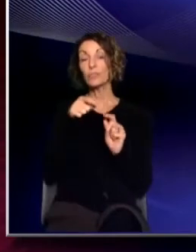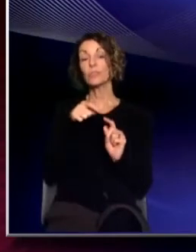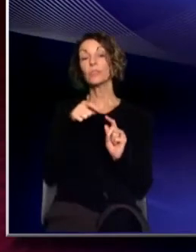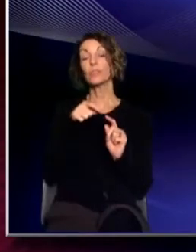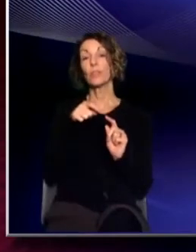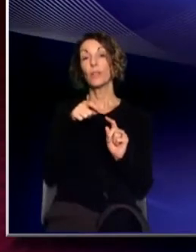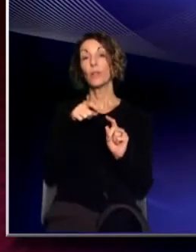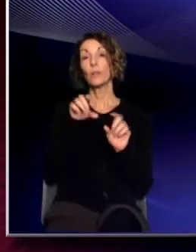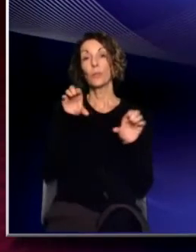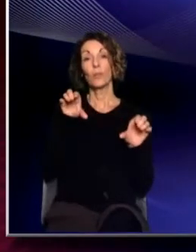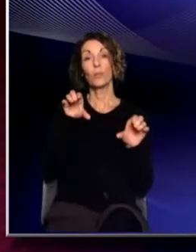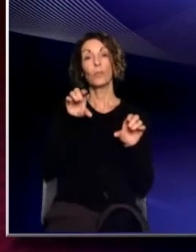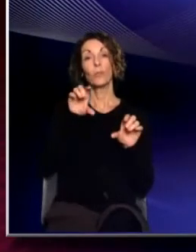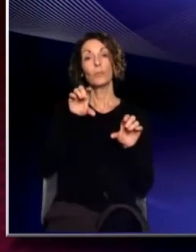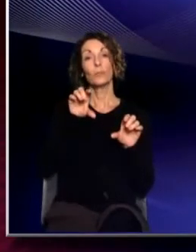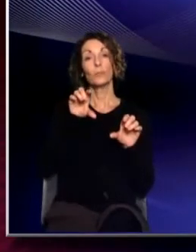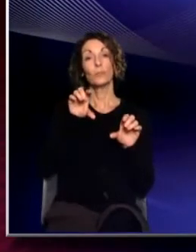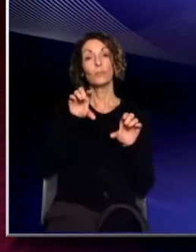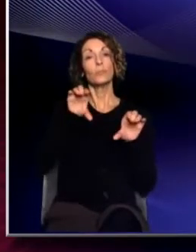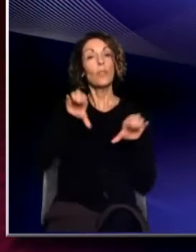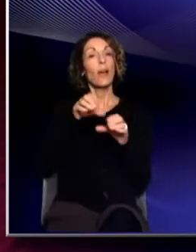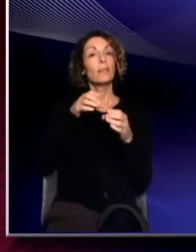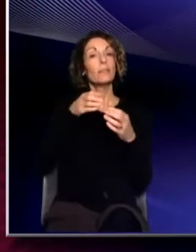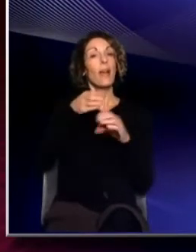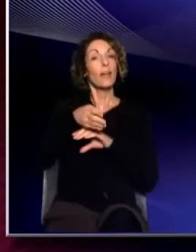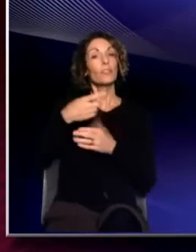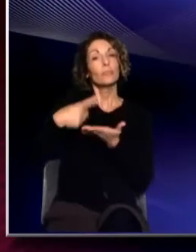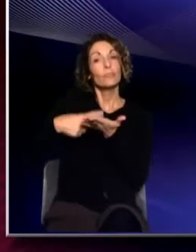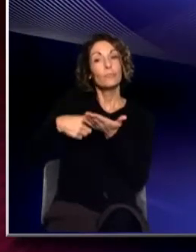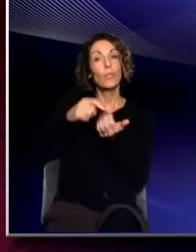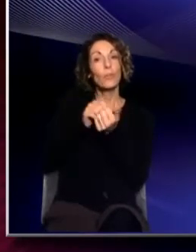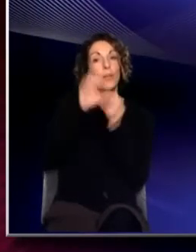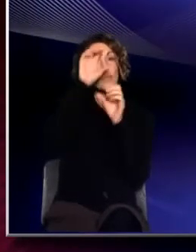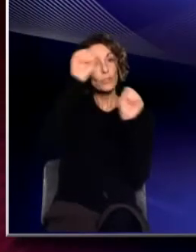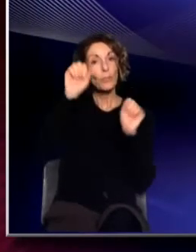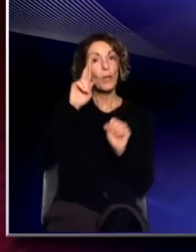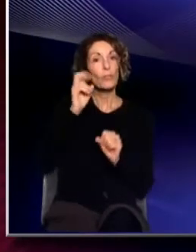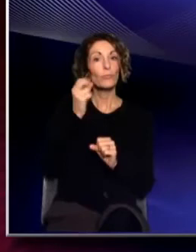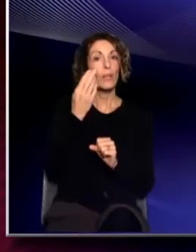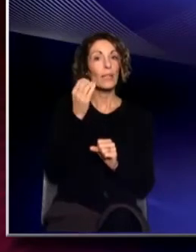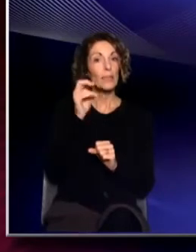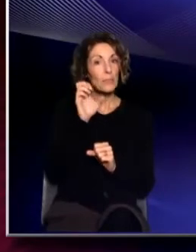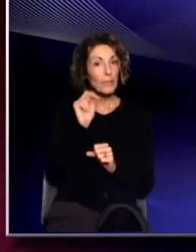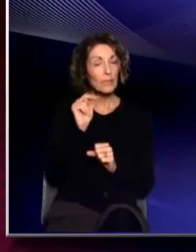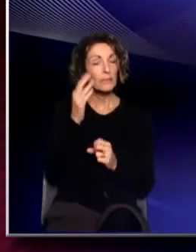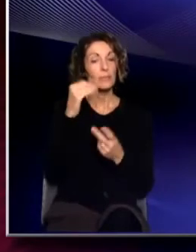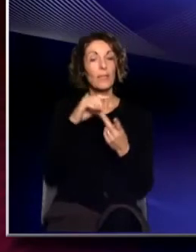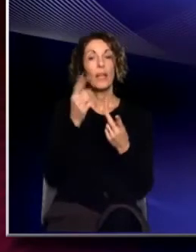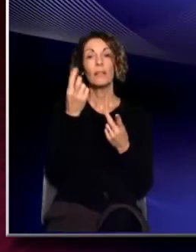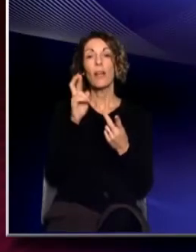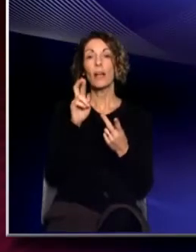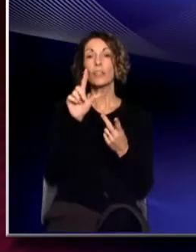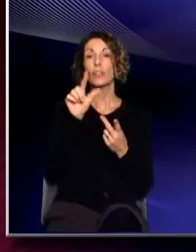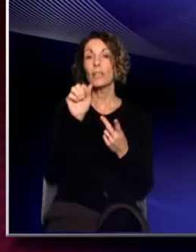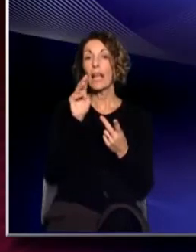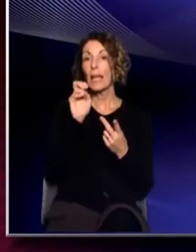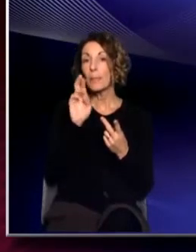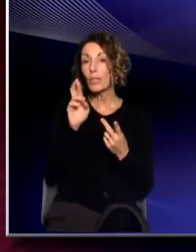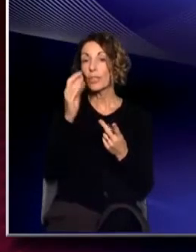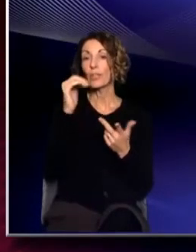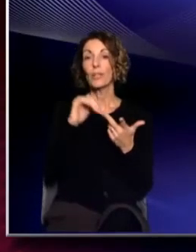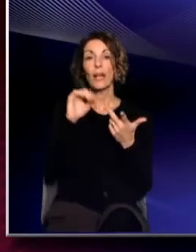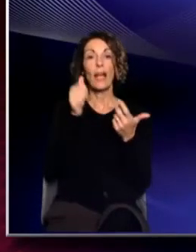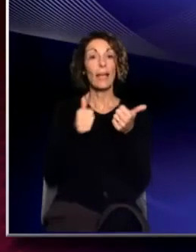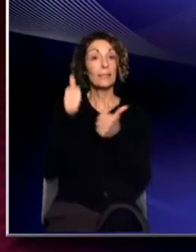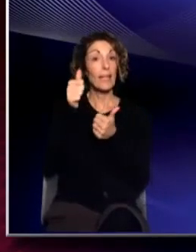in consultation with Superintendent Reichman, with Dr. Lamer, the executive team. We also